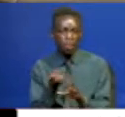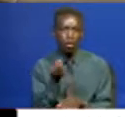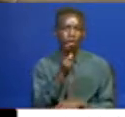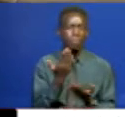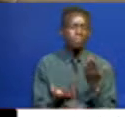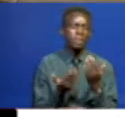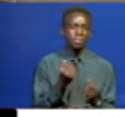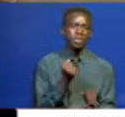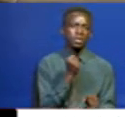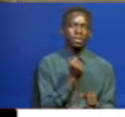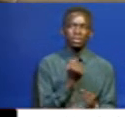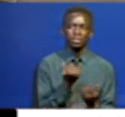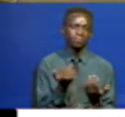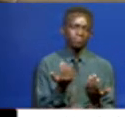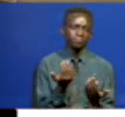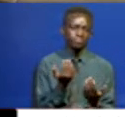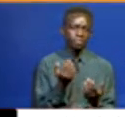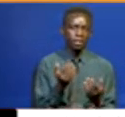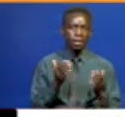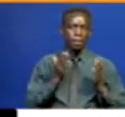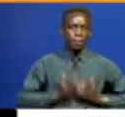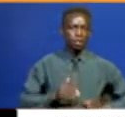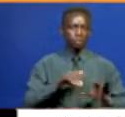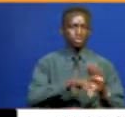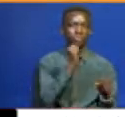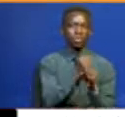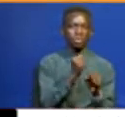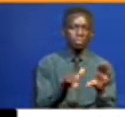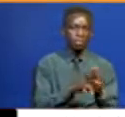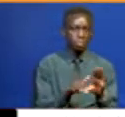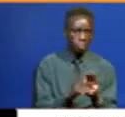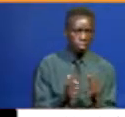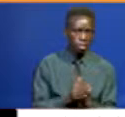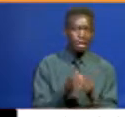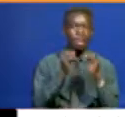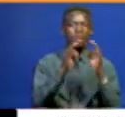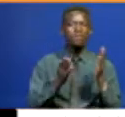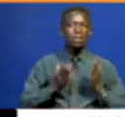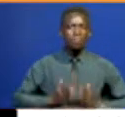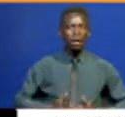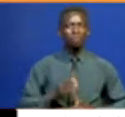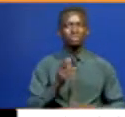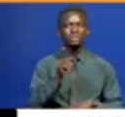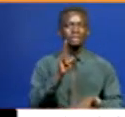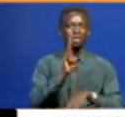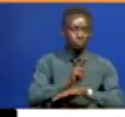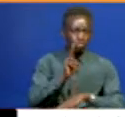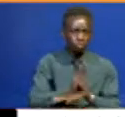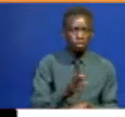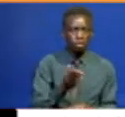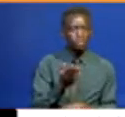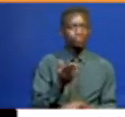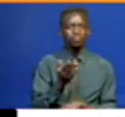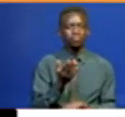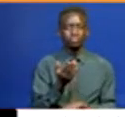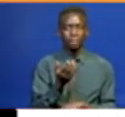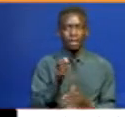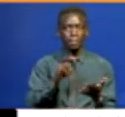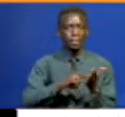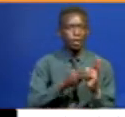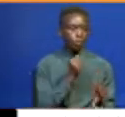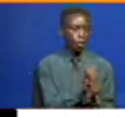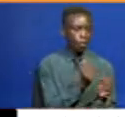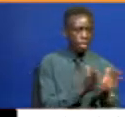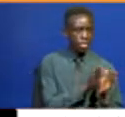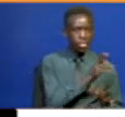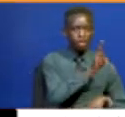affected seriously because when a colleague is in addiction level, you work for them because no other employee will be